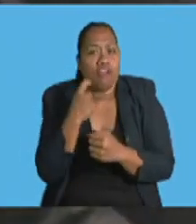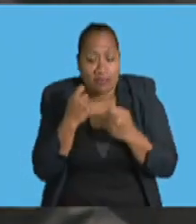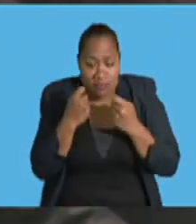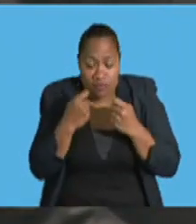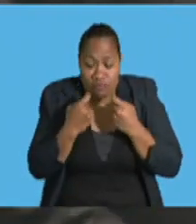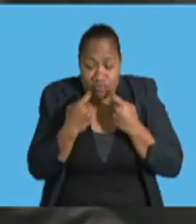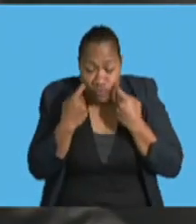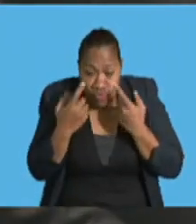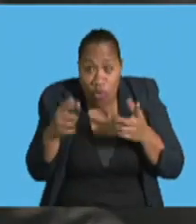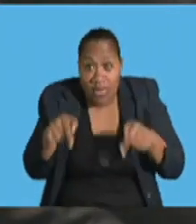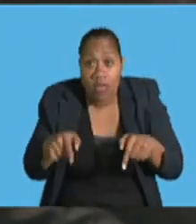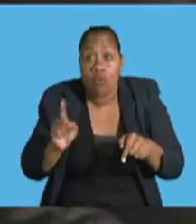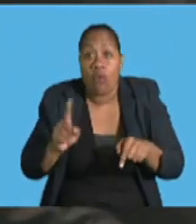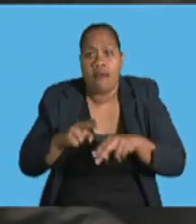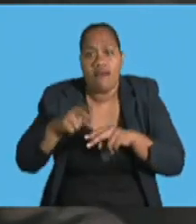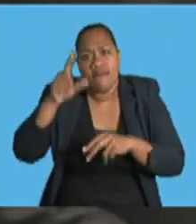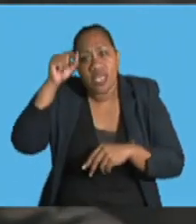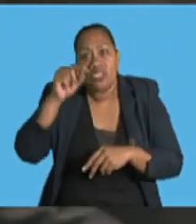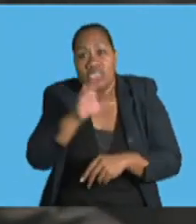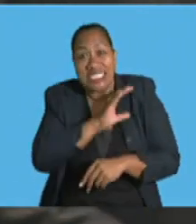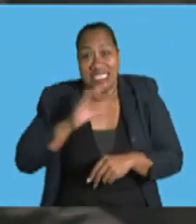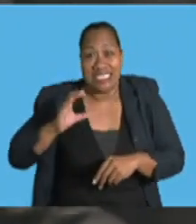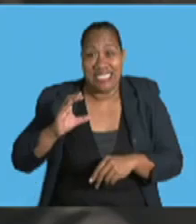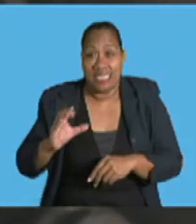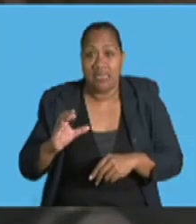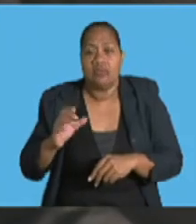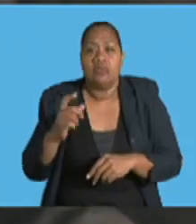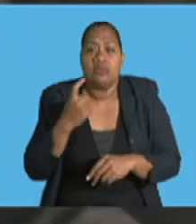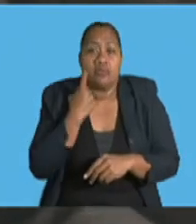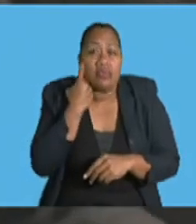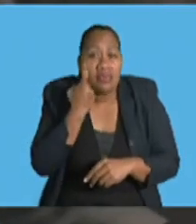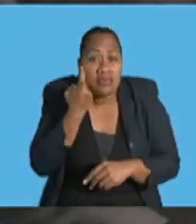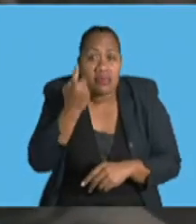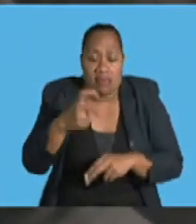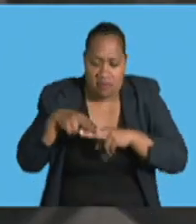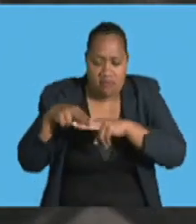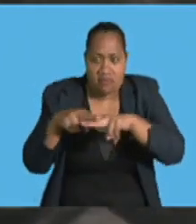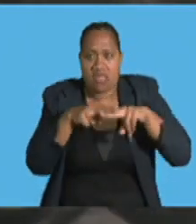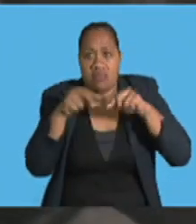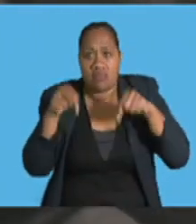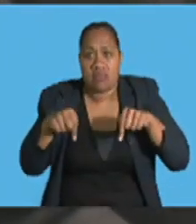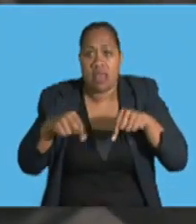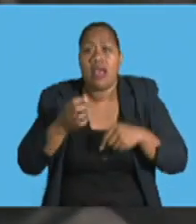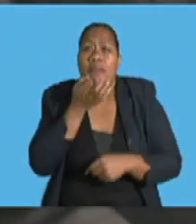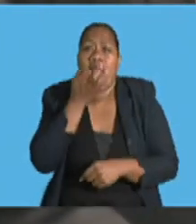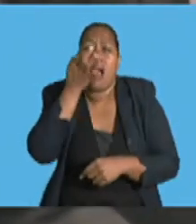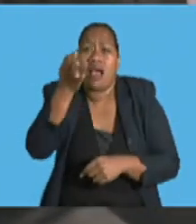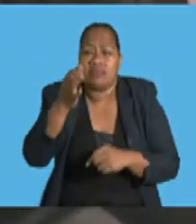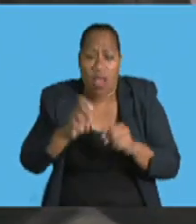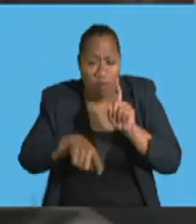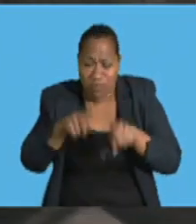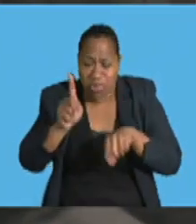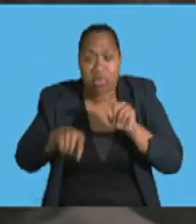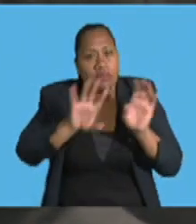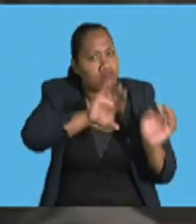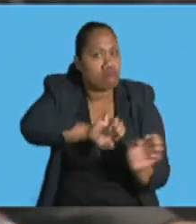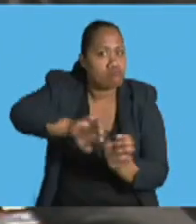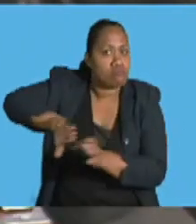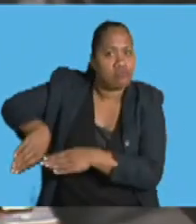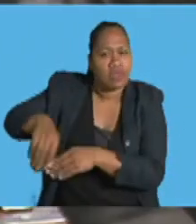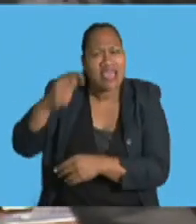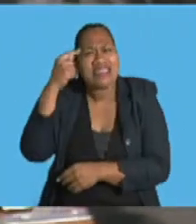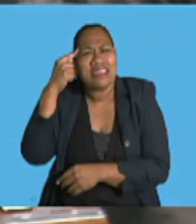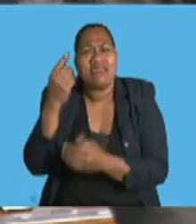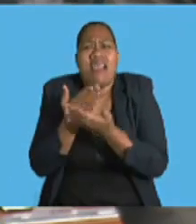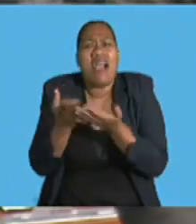that cares about our Fiji. I ask that we put aside our differences for a minute and think about how we can